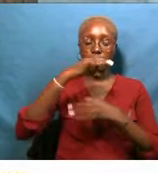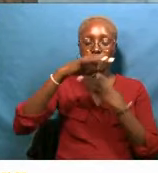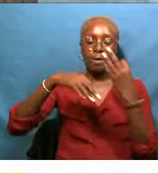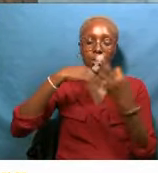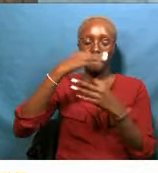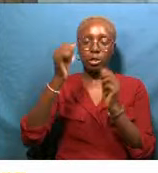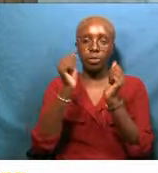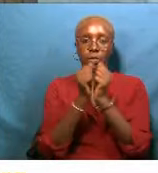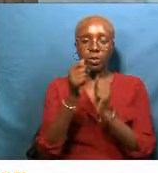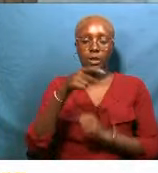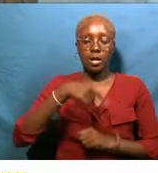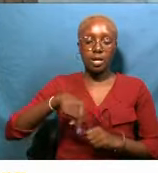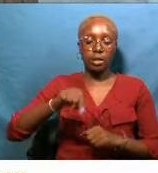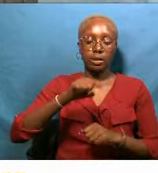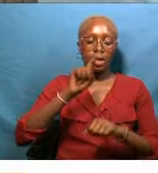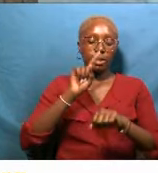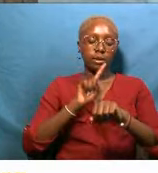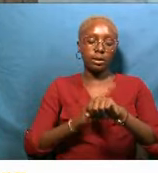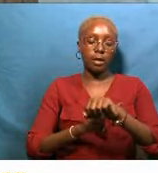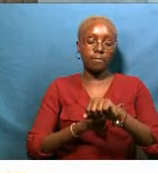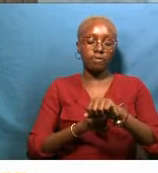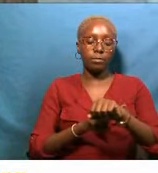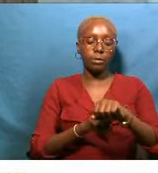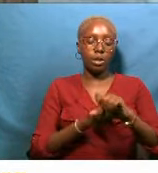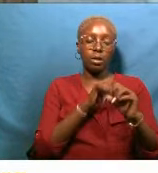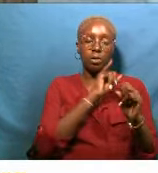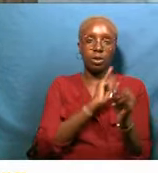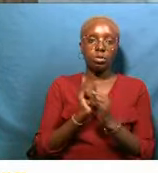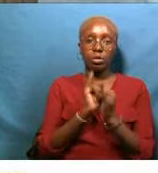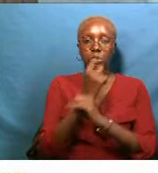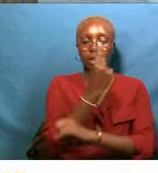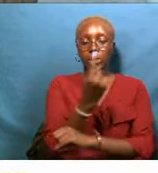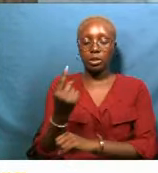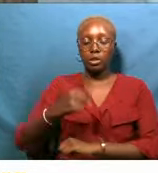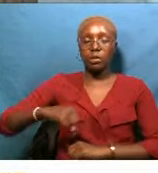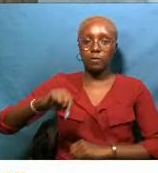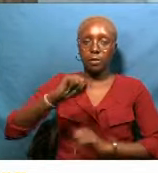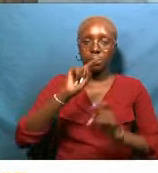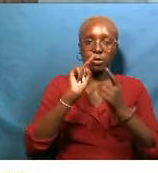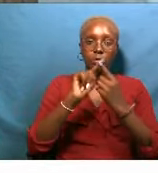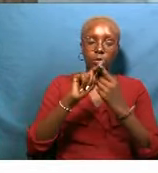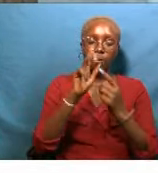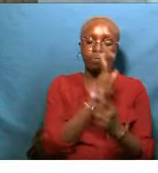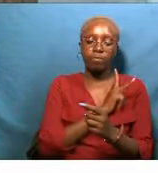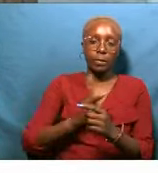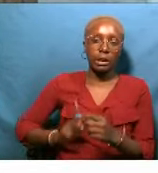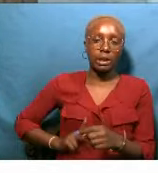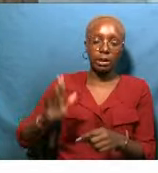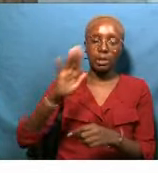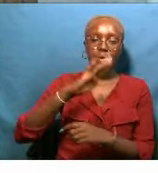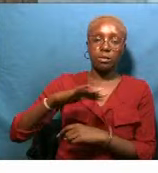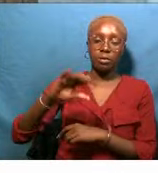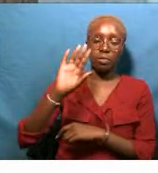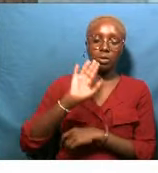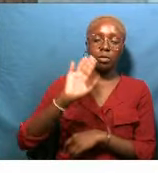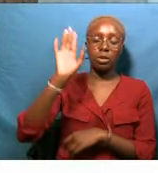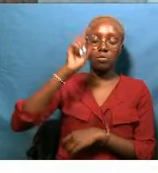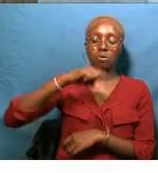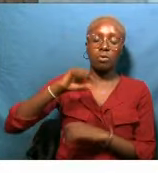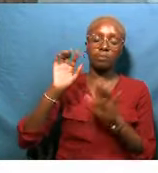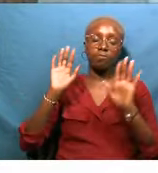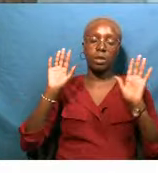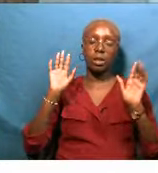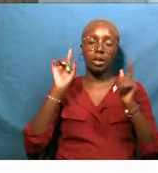us, as you introduce each and every one of us to your kingdom. We stand totally surrendered to your will, O